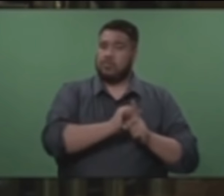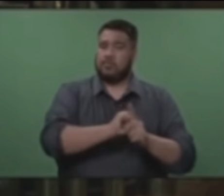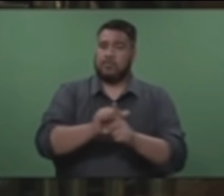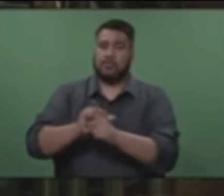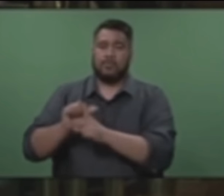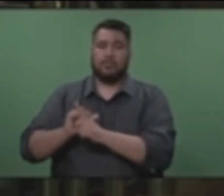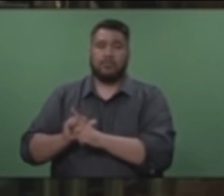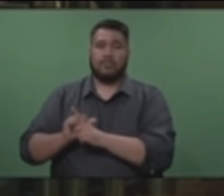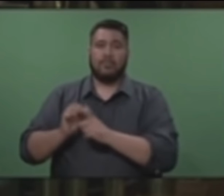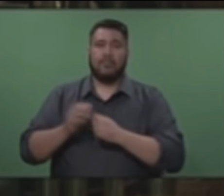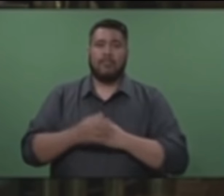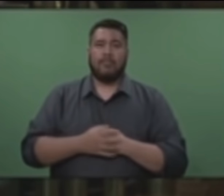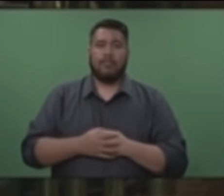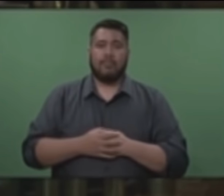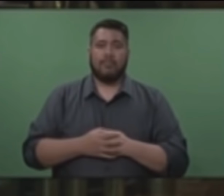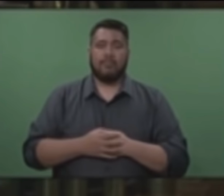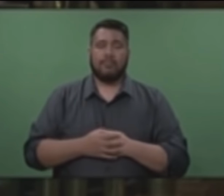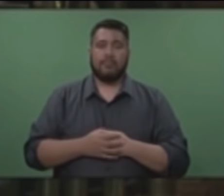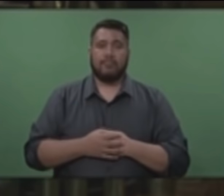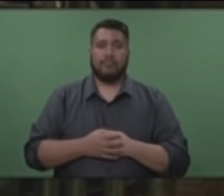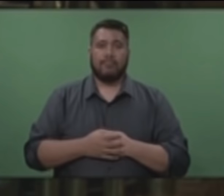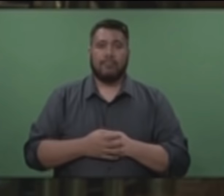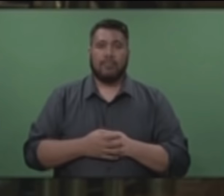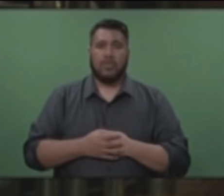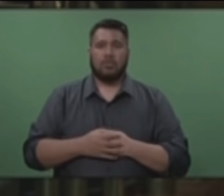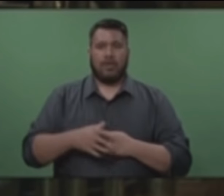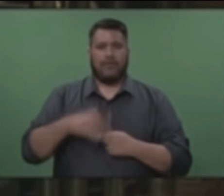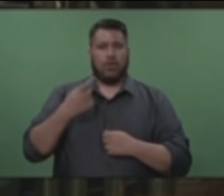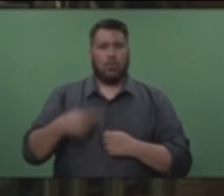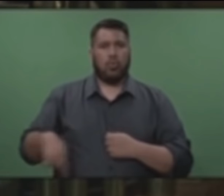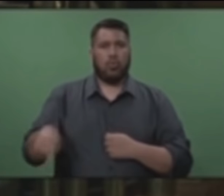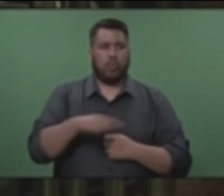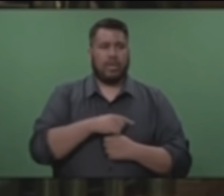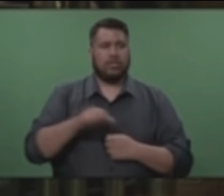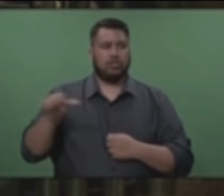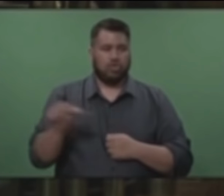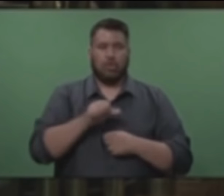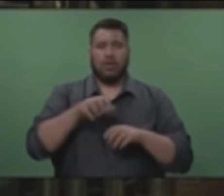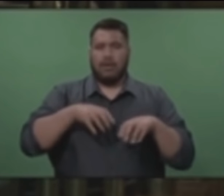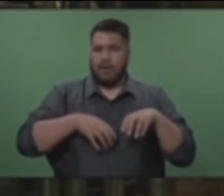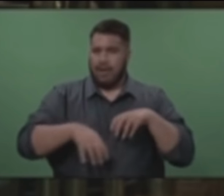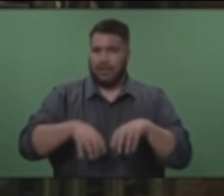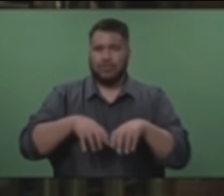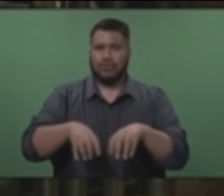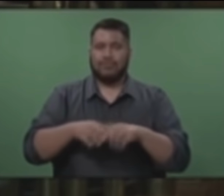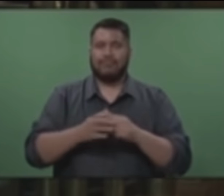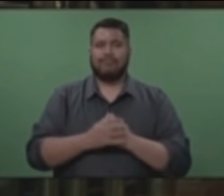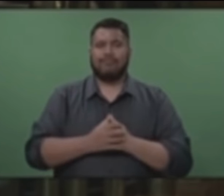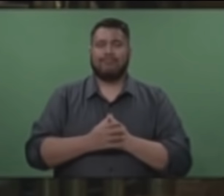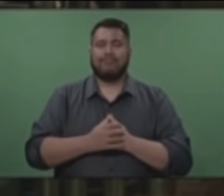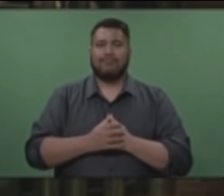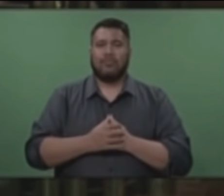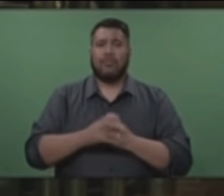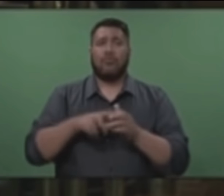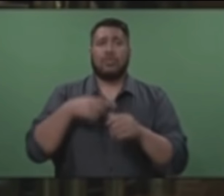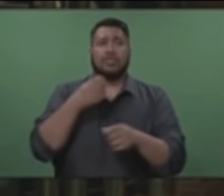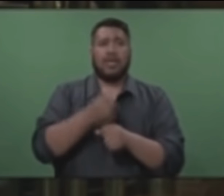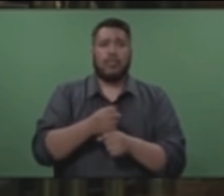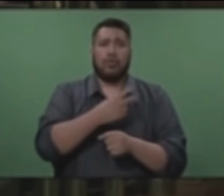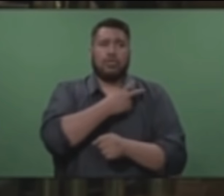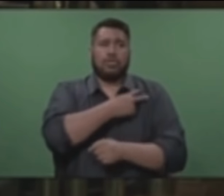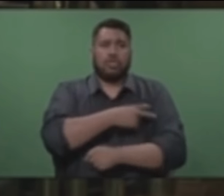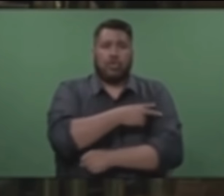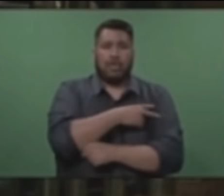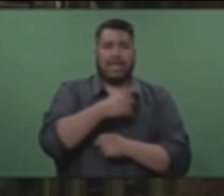something, this is something, so let's do this thing. On the issue of security intelligence in particular, we need to